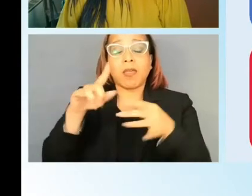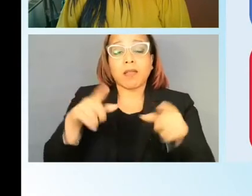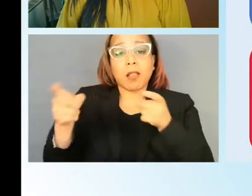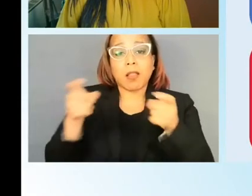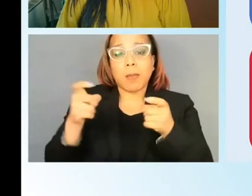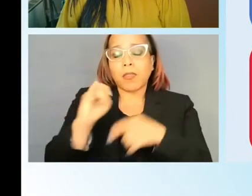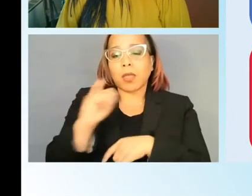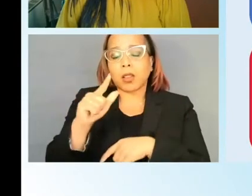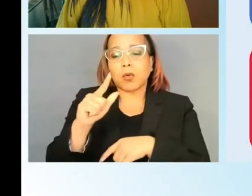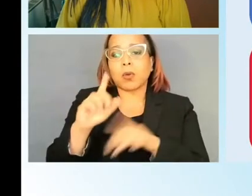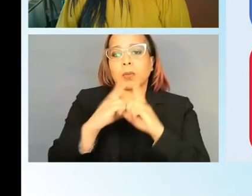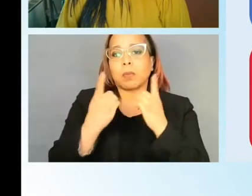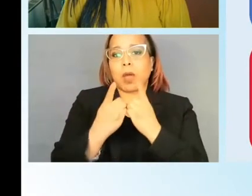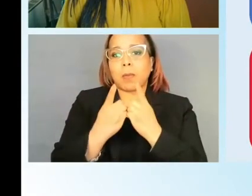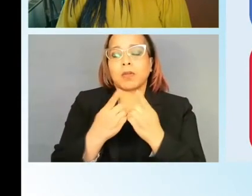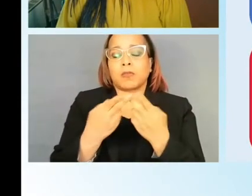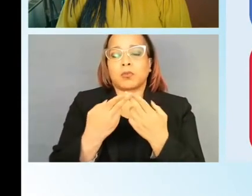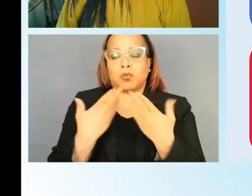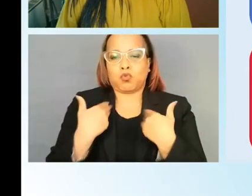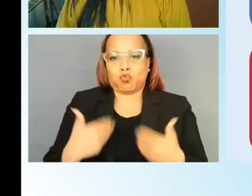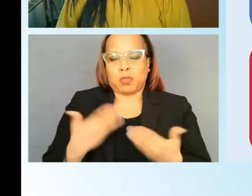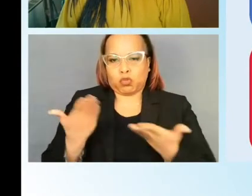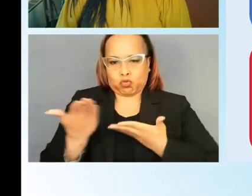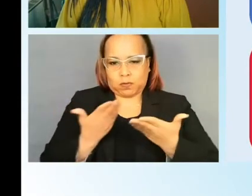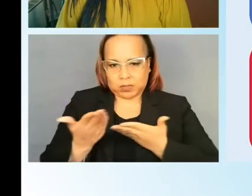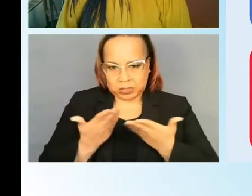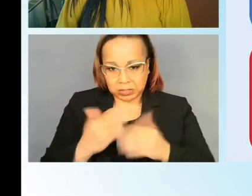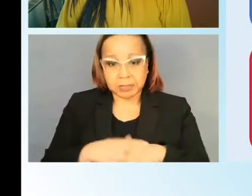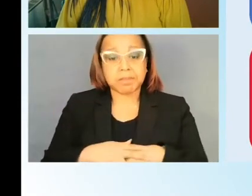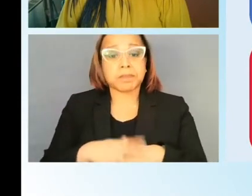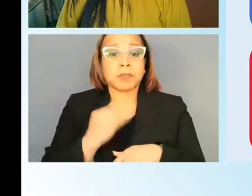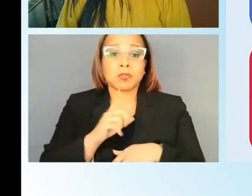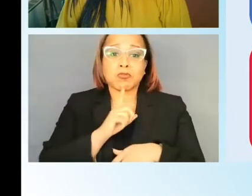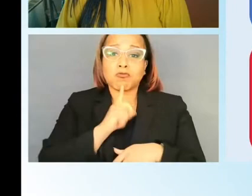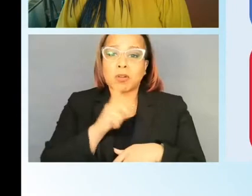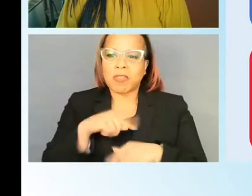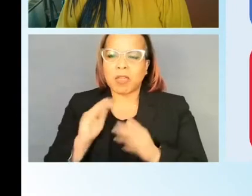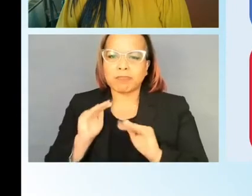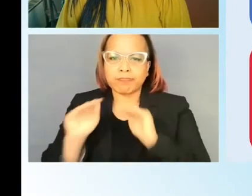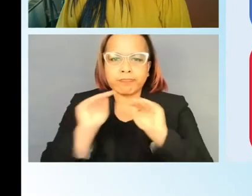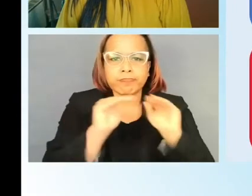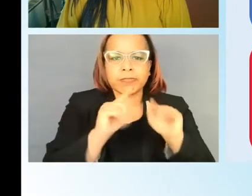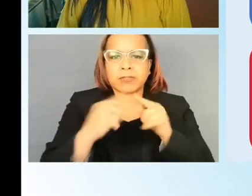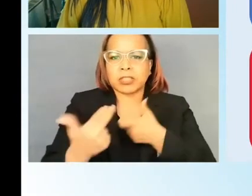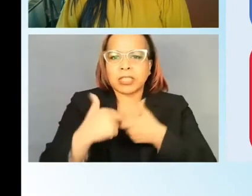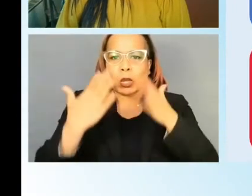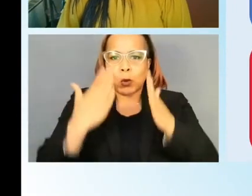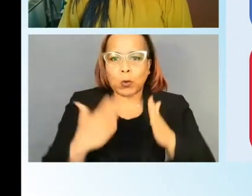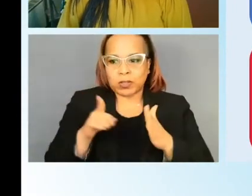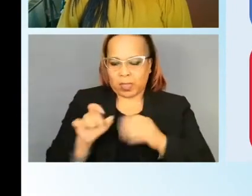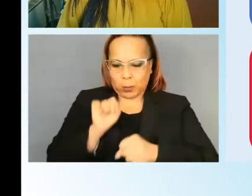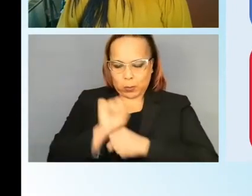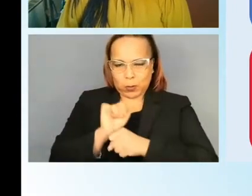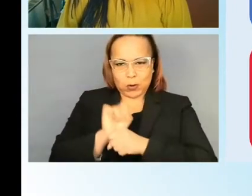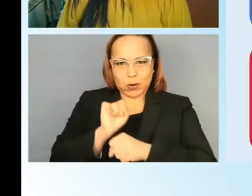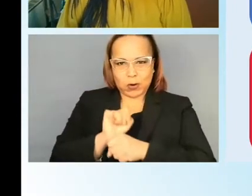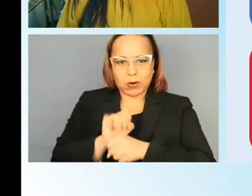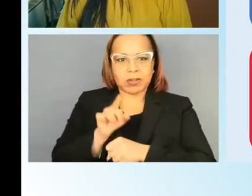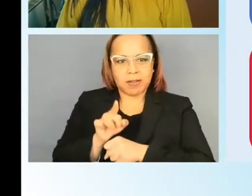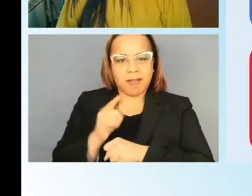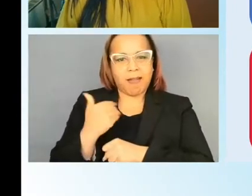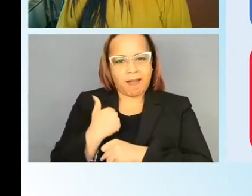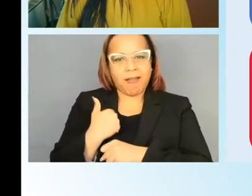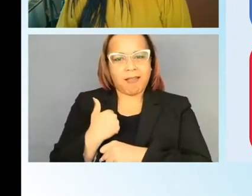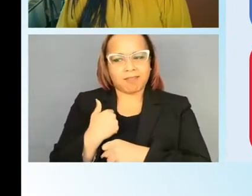of Human Services, and really brought in all of the stakeholders that work has